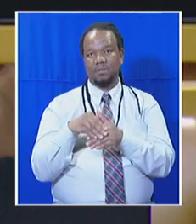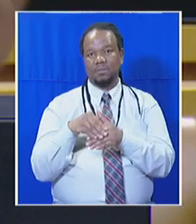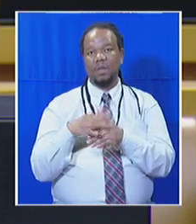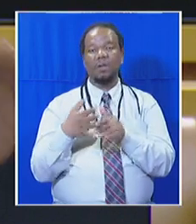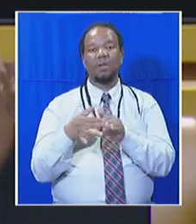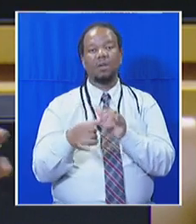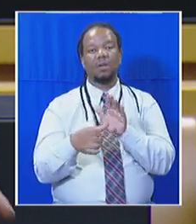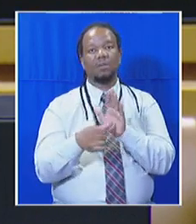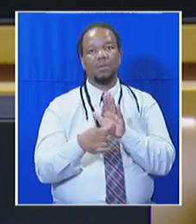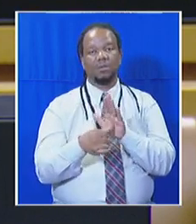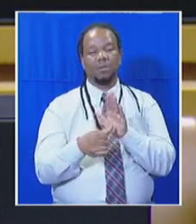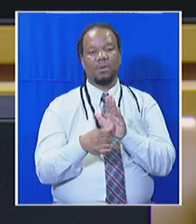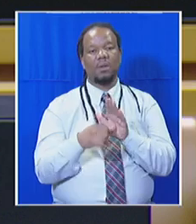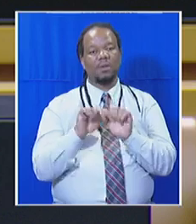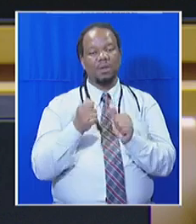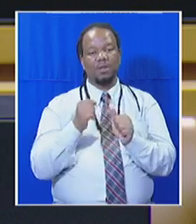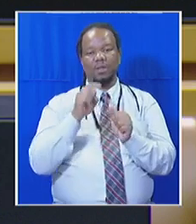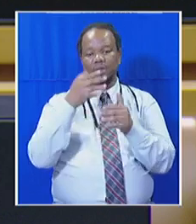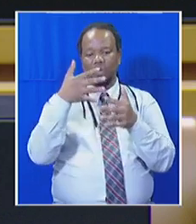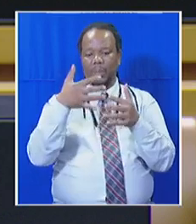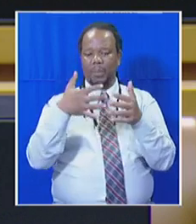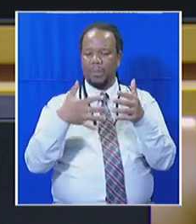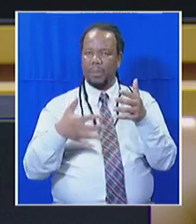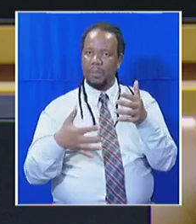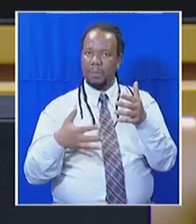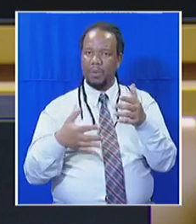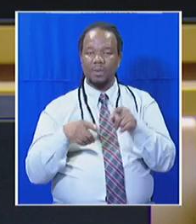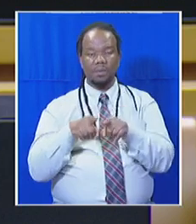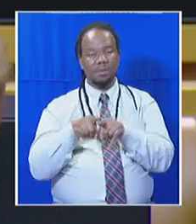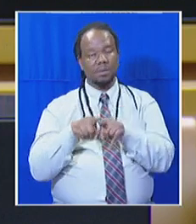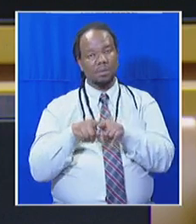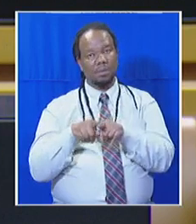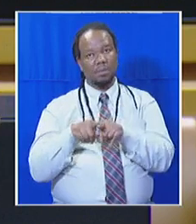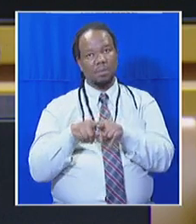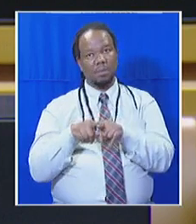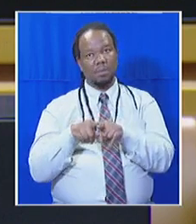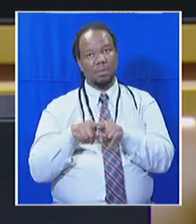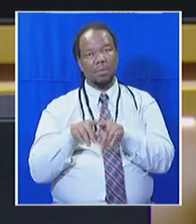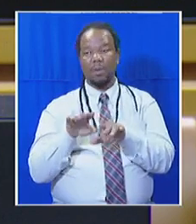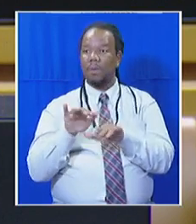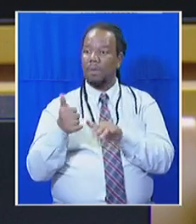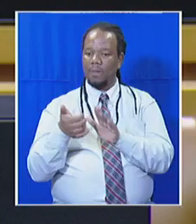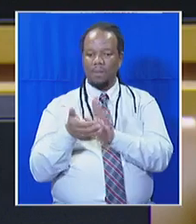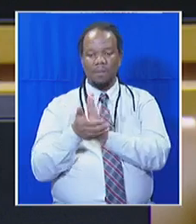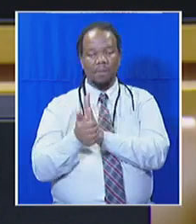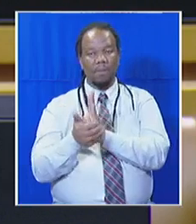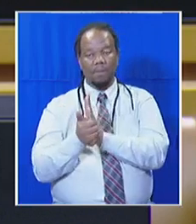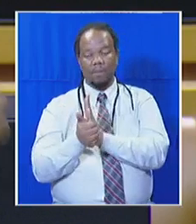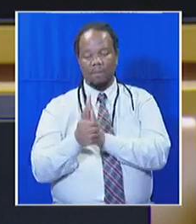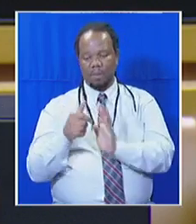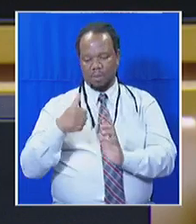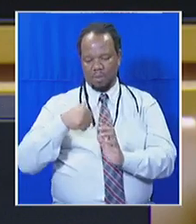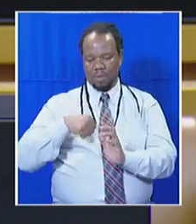we deal with all these issues, we must also concede that the capacity of local government to deal